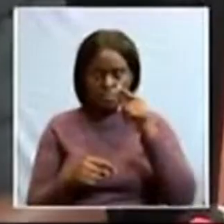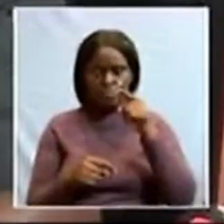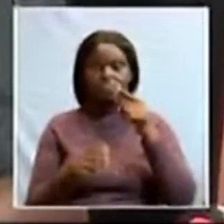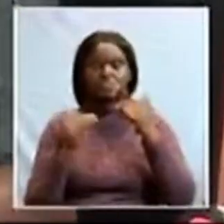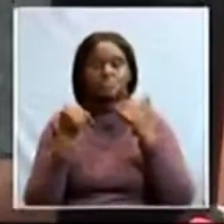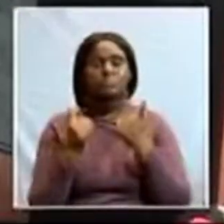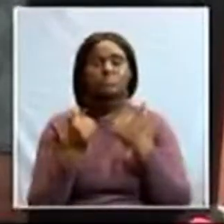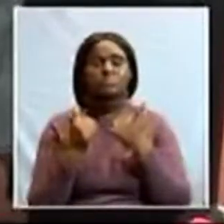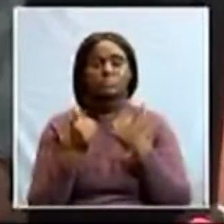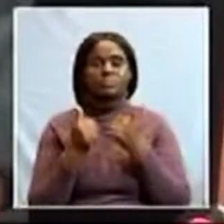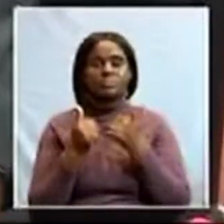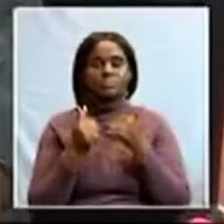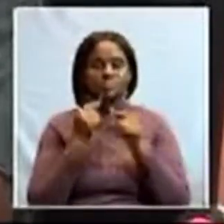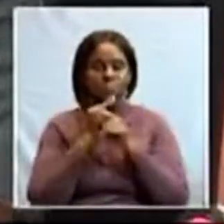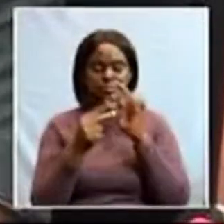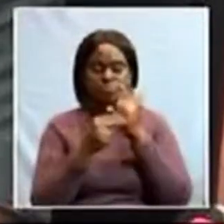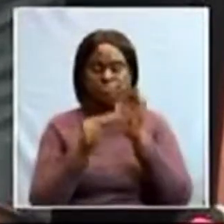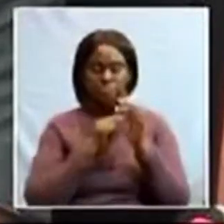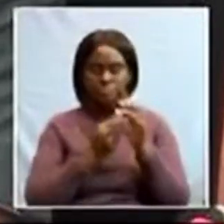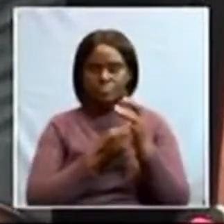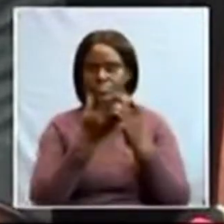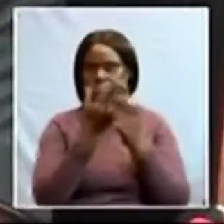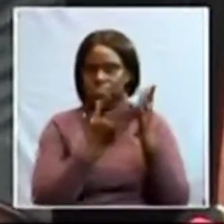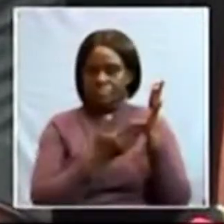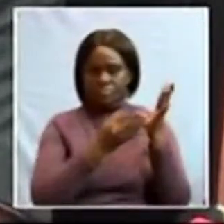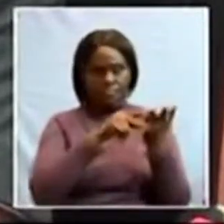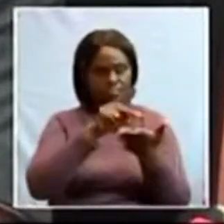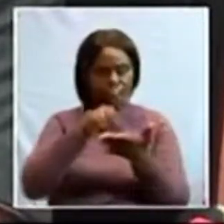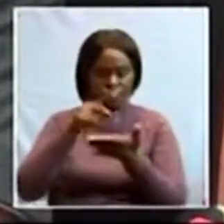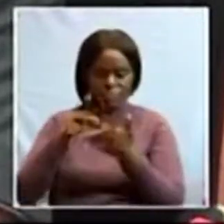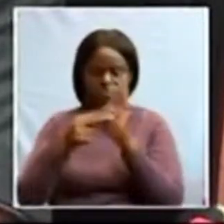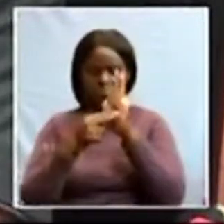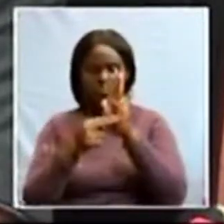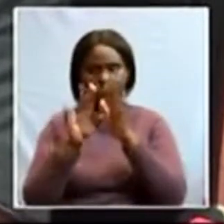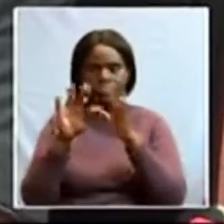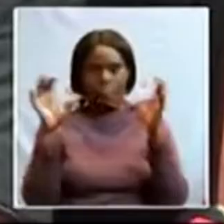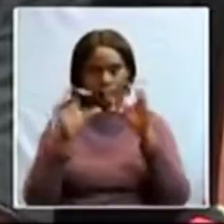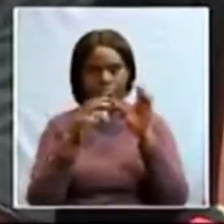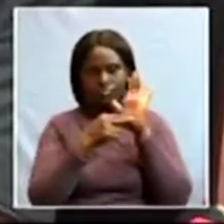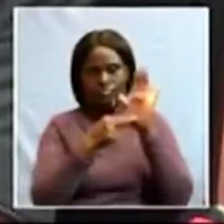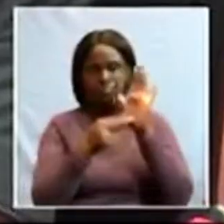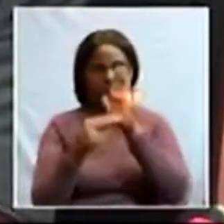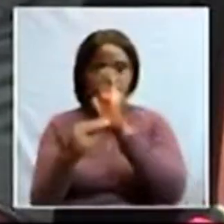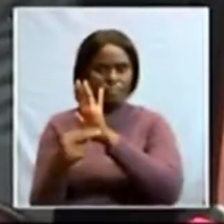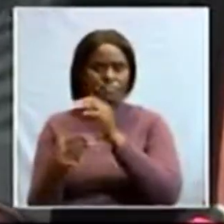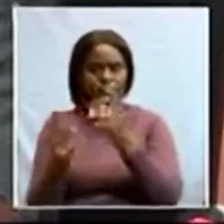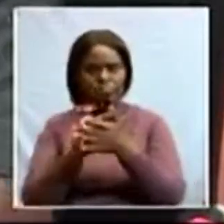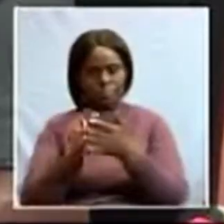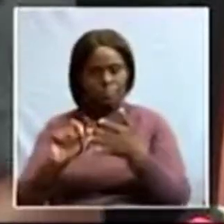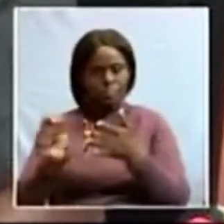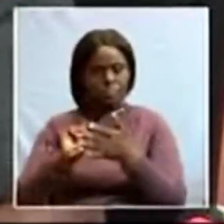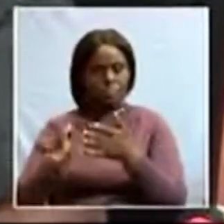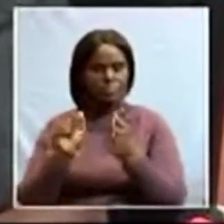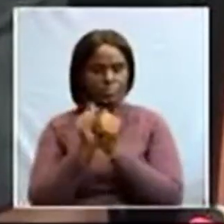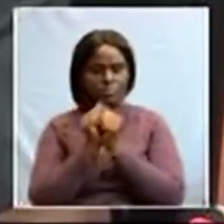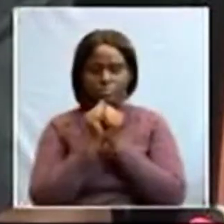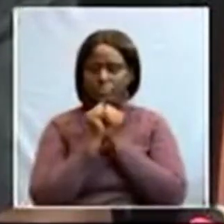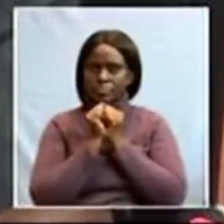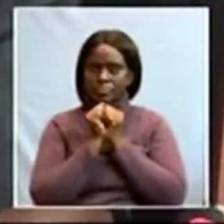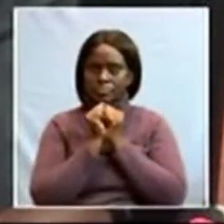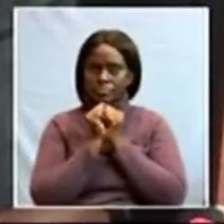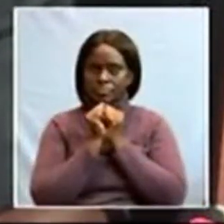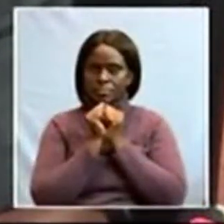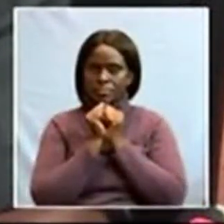you just show us these payments, show your committee these payments handwritten and so on,